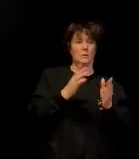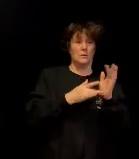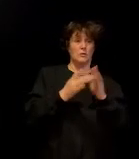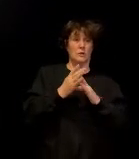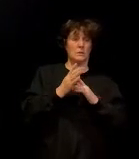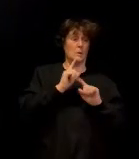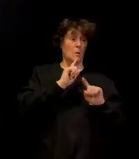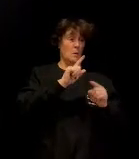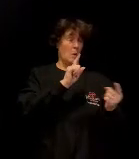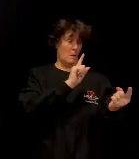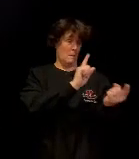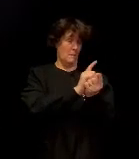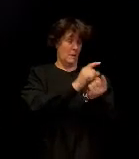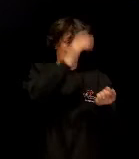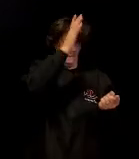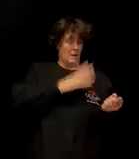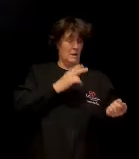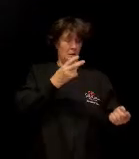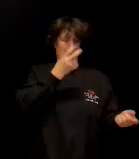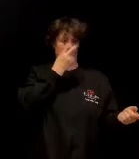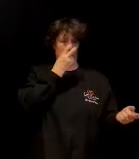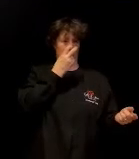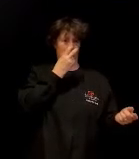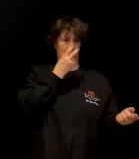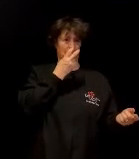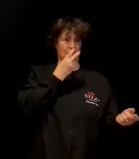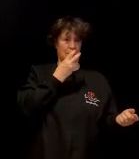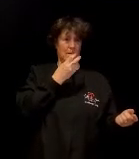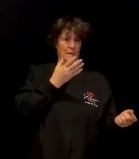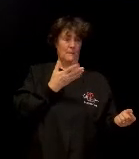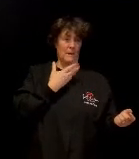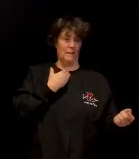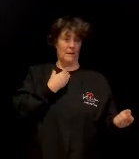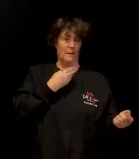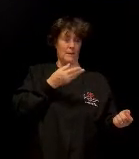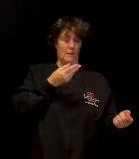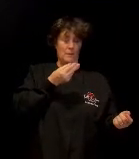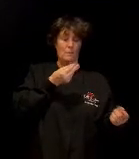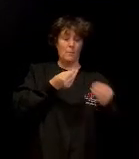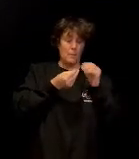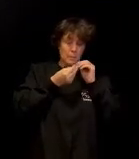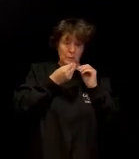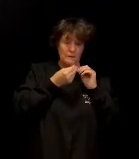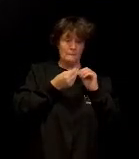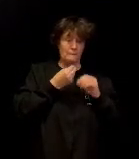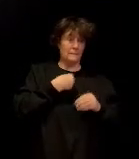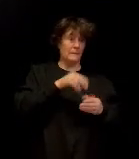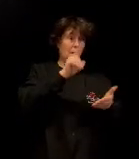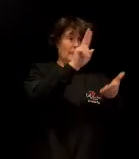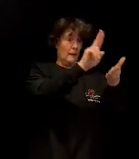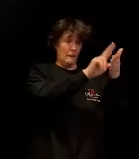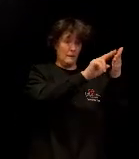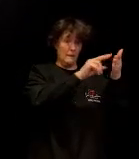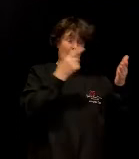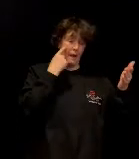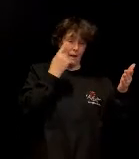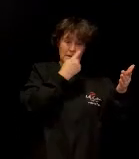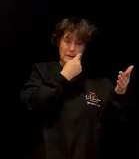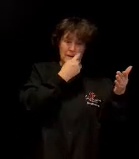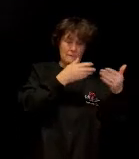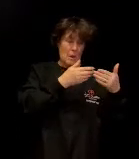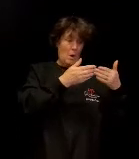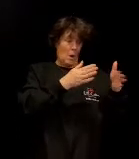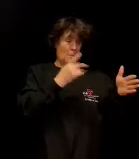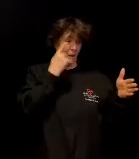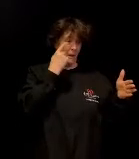was blind. Remember that? And he may have spit on, especially the man, he may have spit on his eyes. Remember? I can't remember. But one of them, and it says he opened